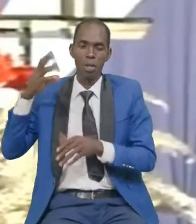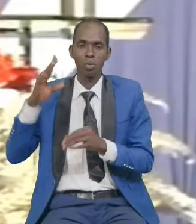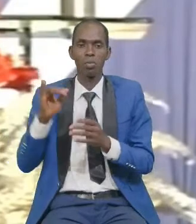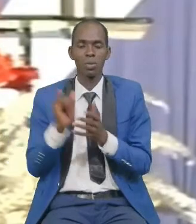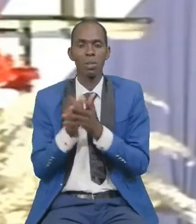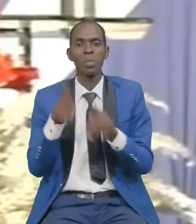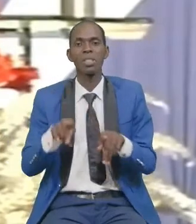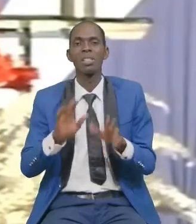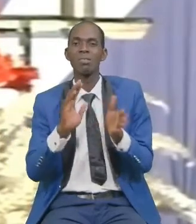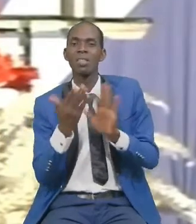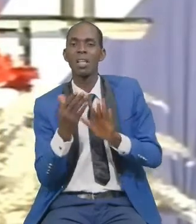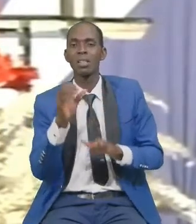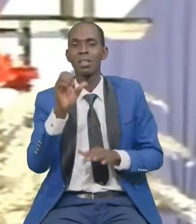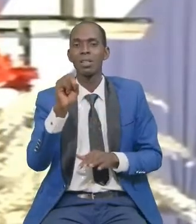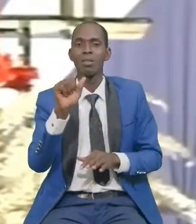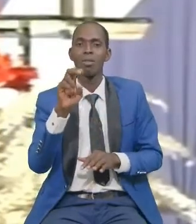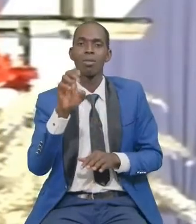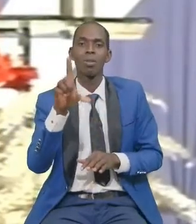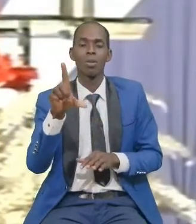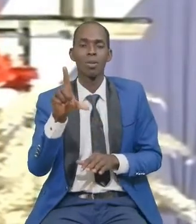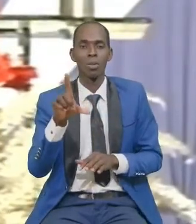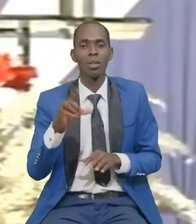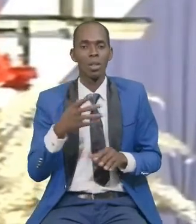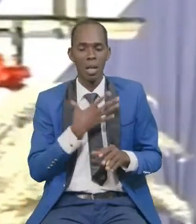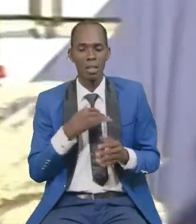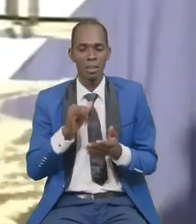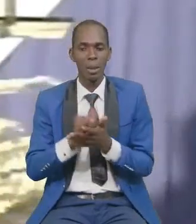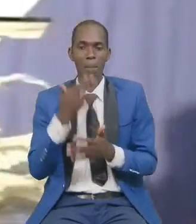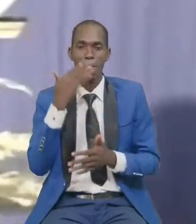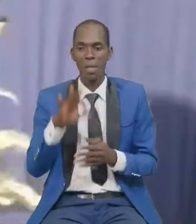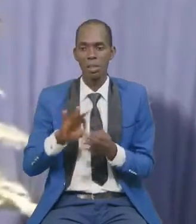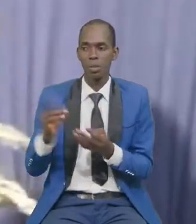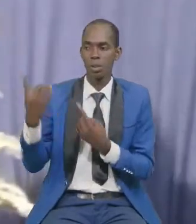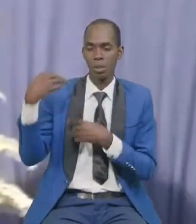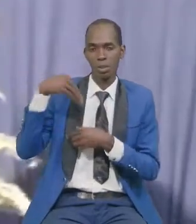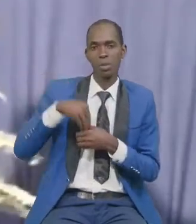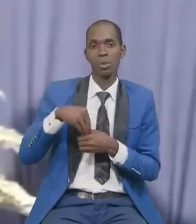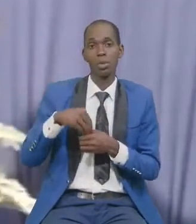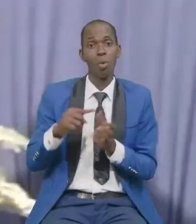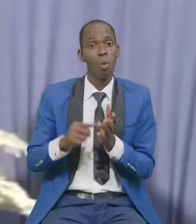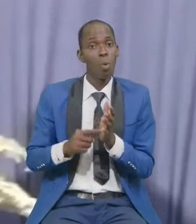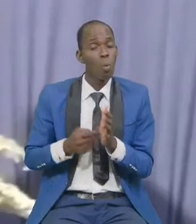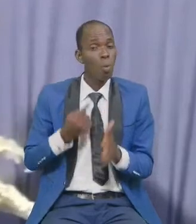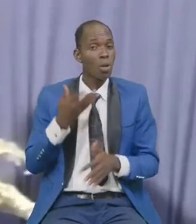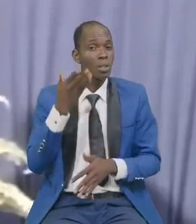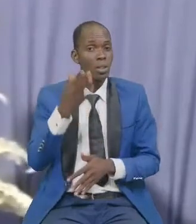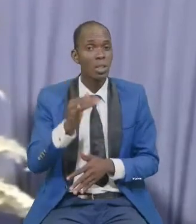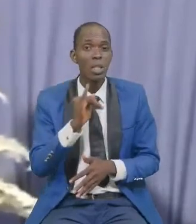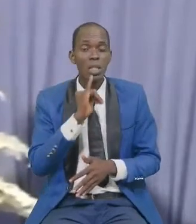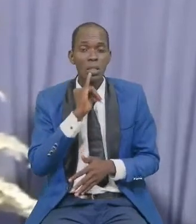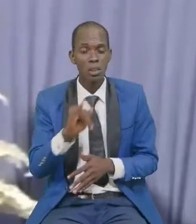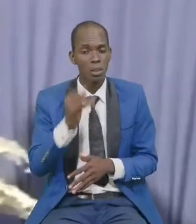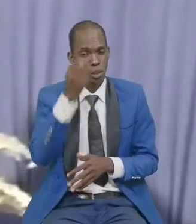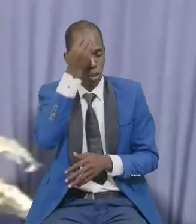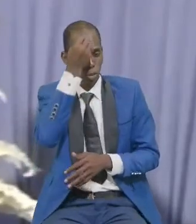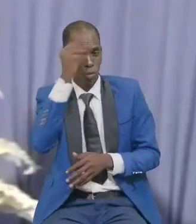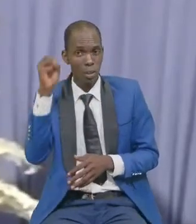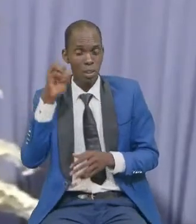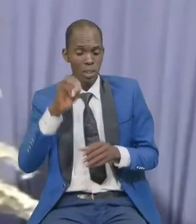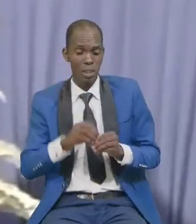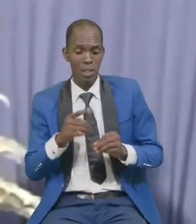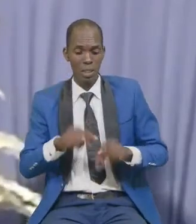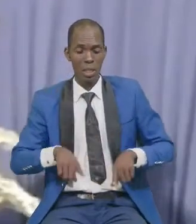Saul, the evil spirit comes in. Once there's rebellion, like in the life of